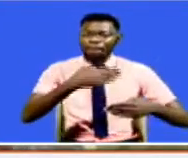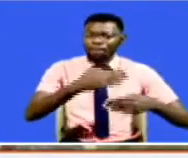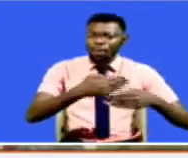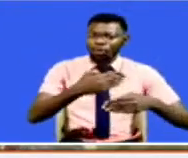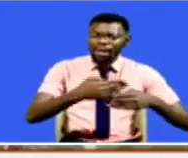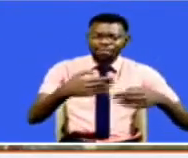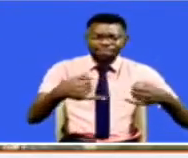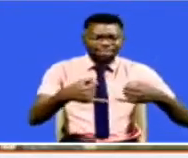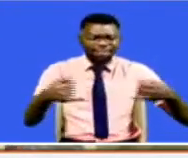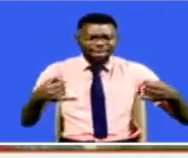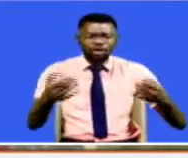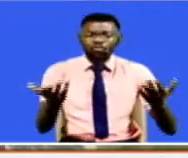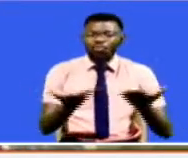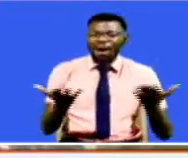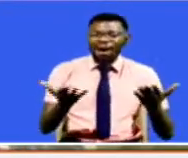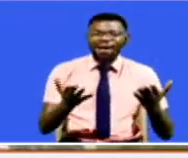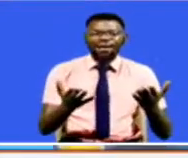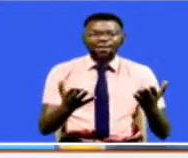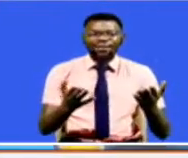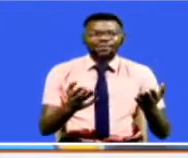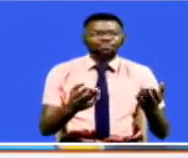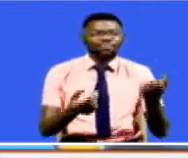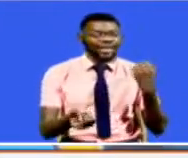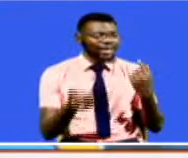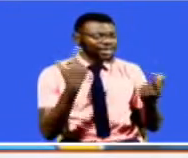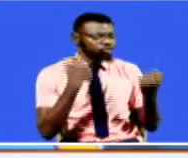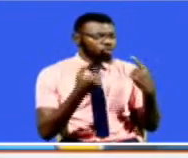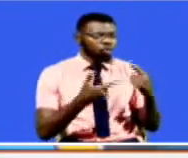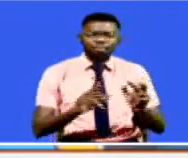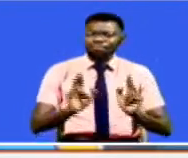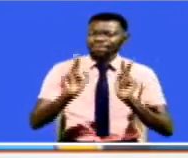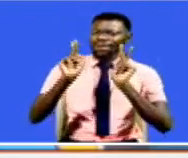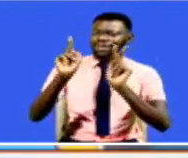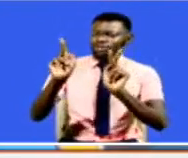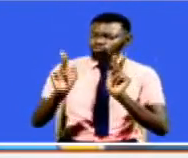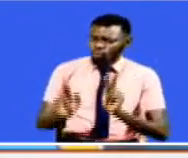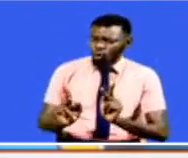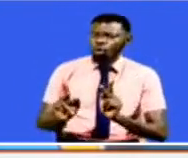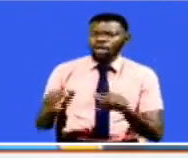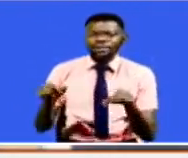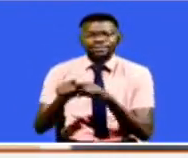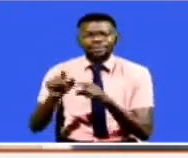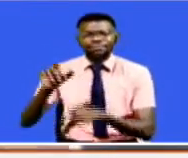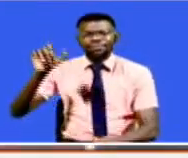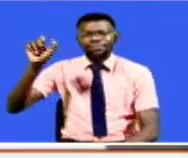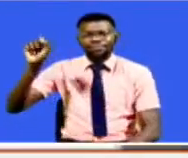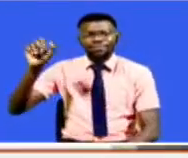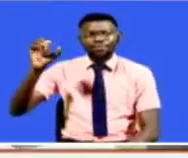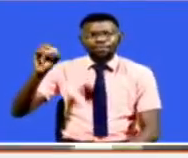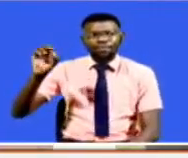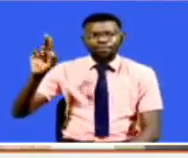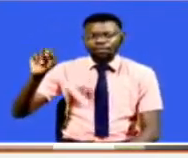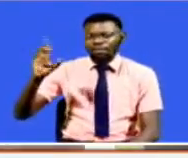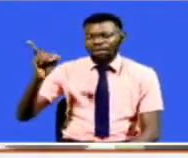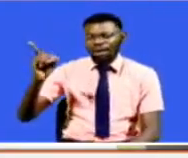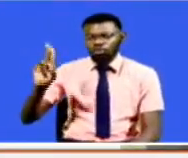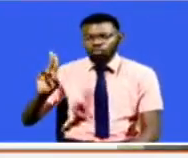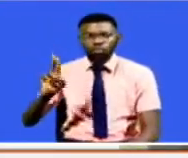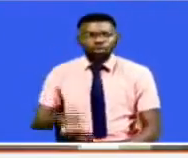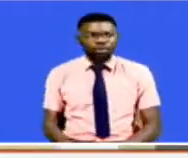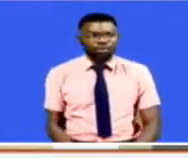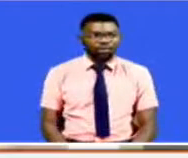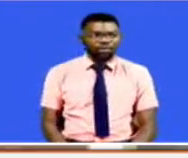boundary between Kericho and Kisumu at Sondu lies. There must be